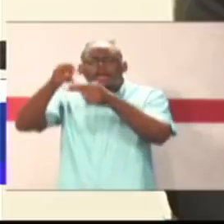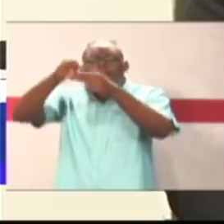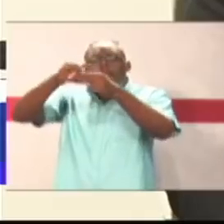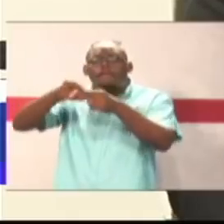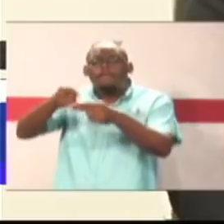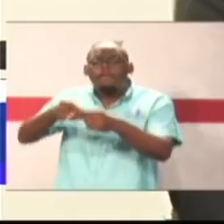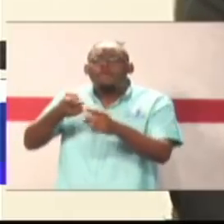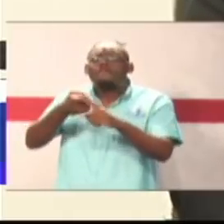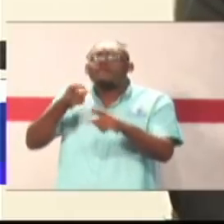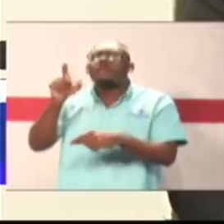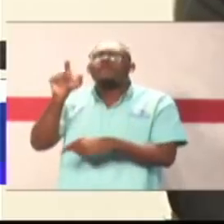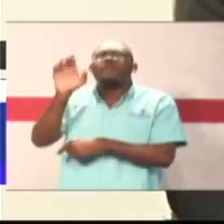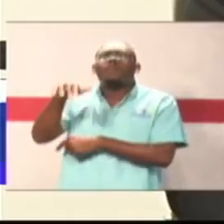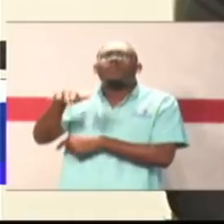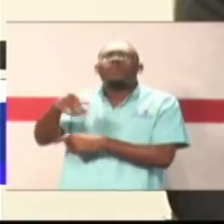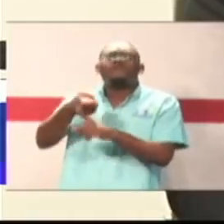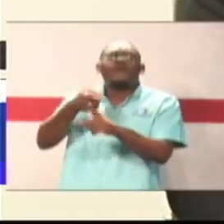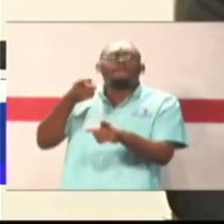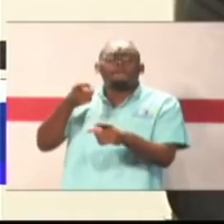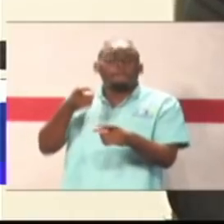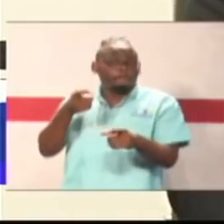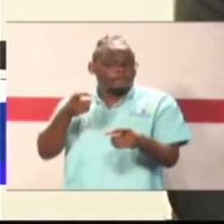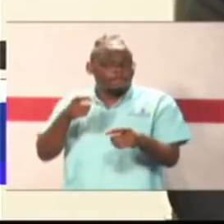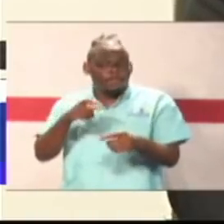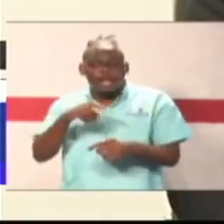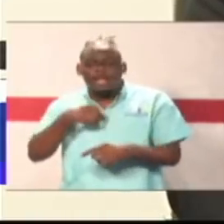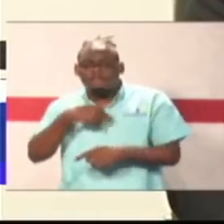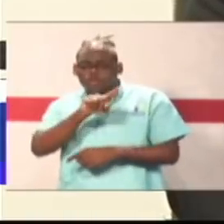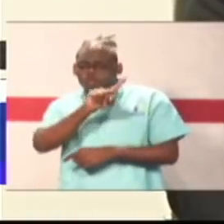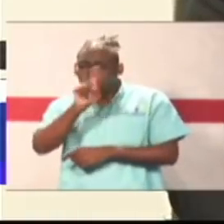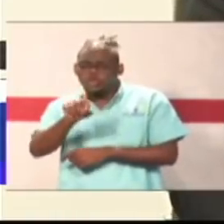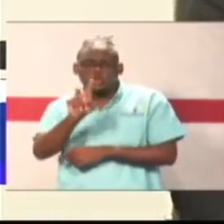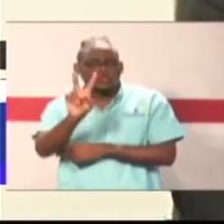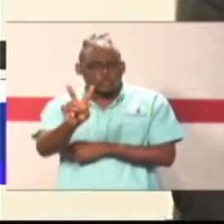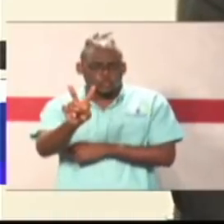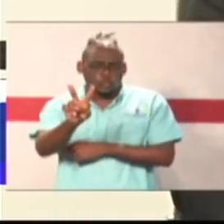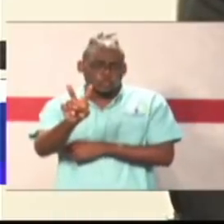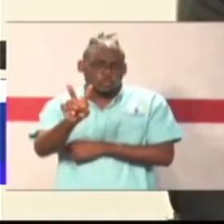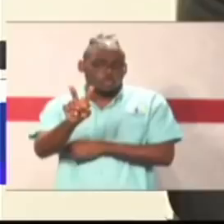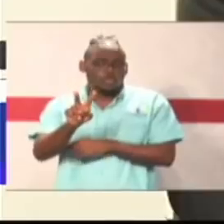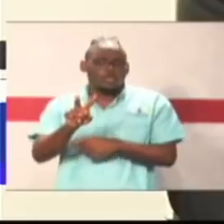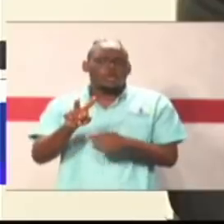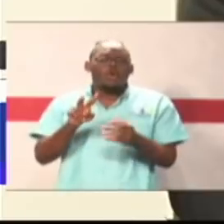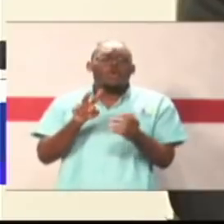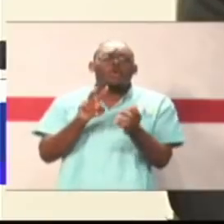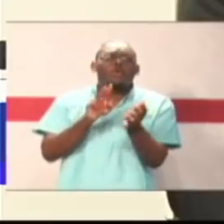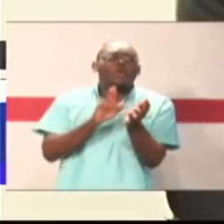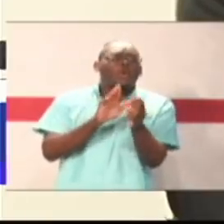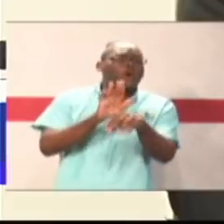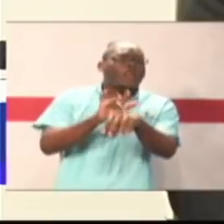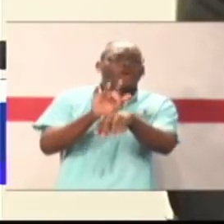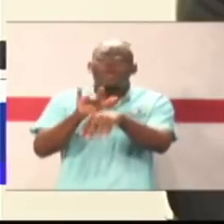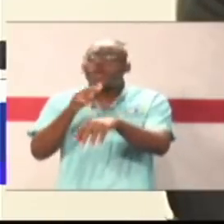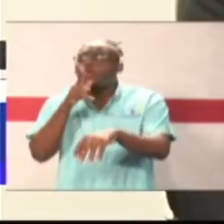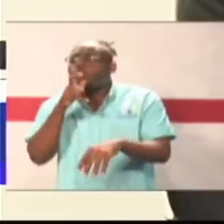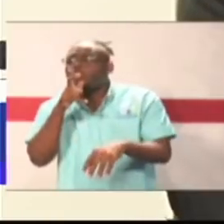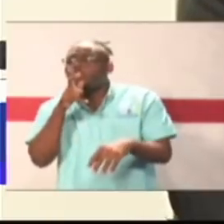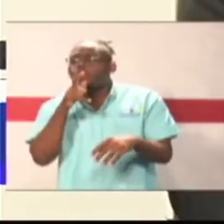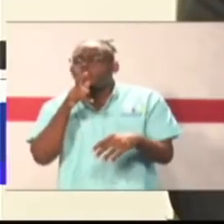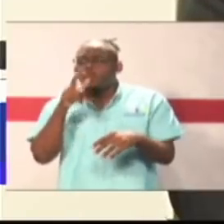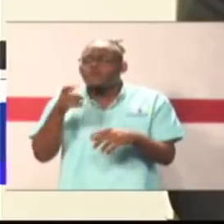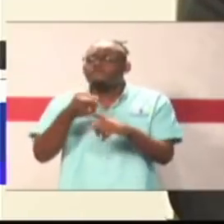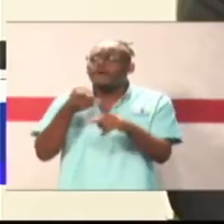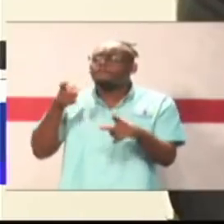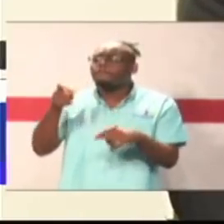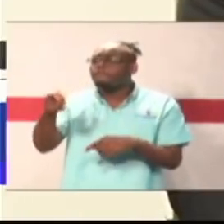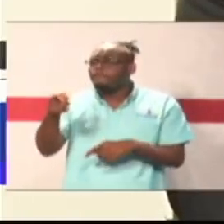questions. Please identify the panelists to whom you wish to address each question. And of course, time permitting, we will